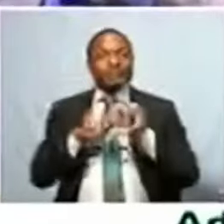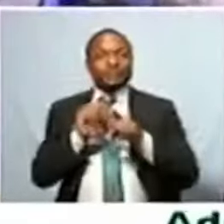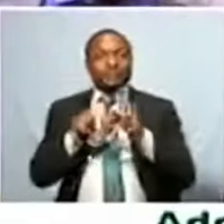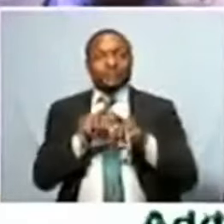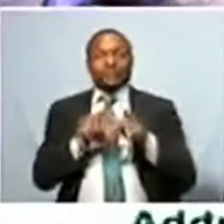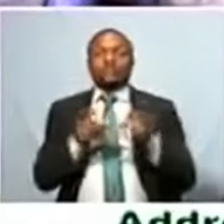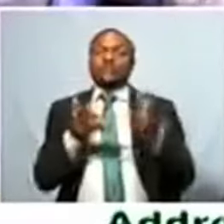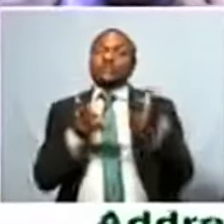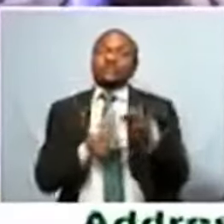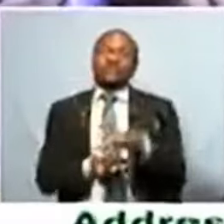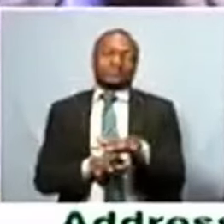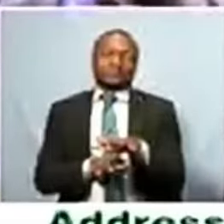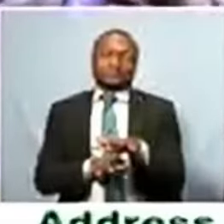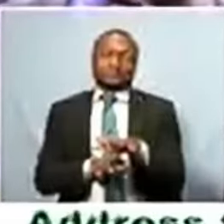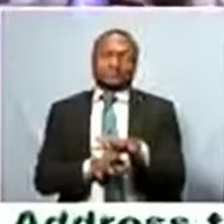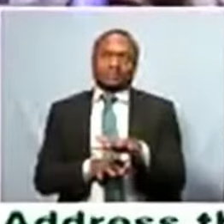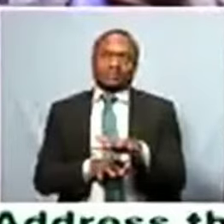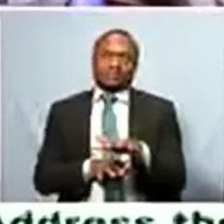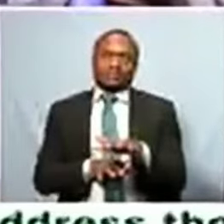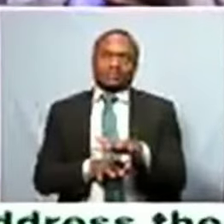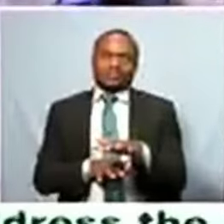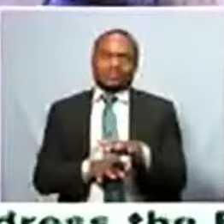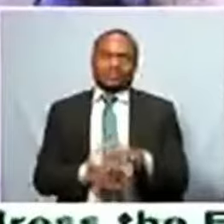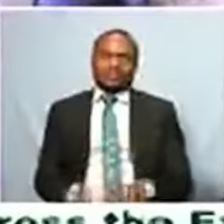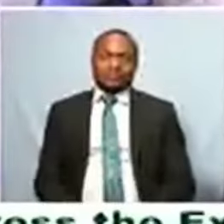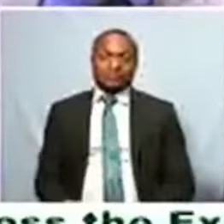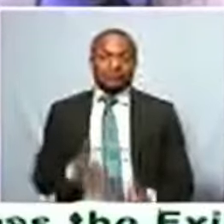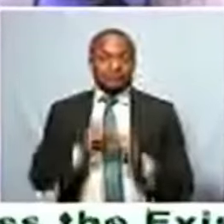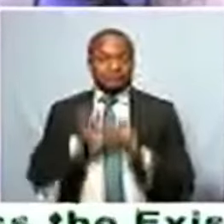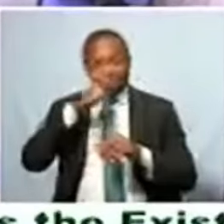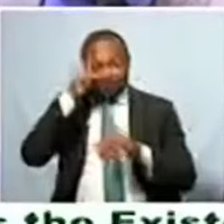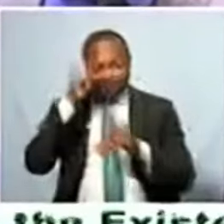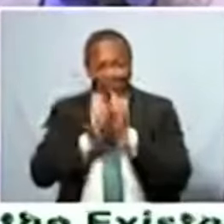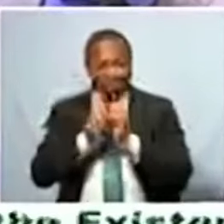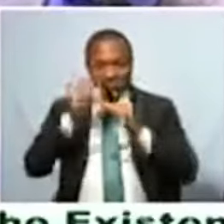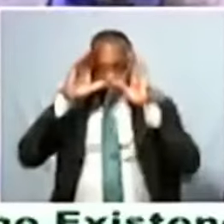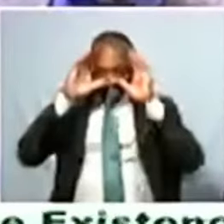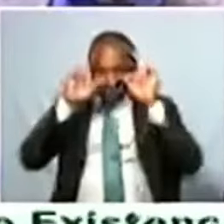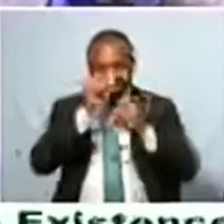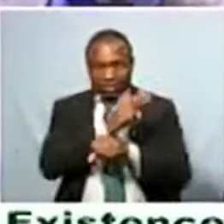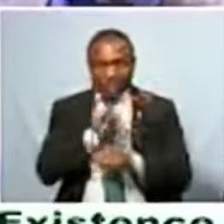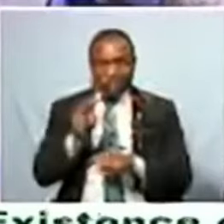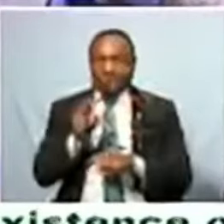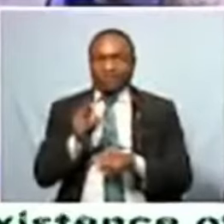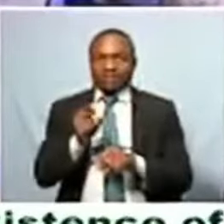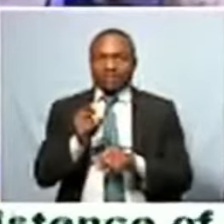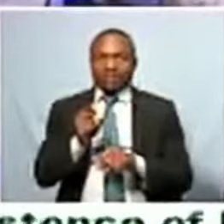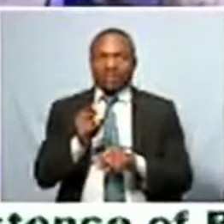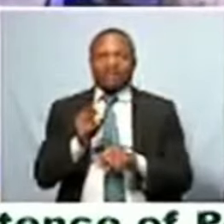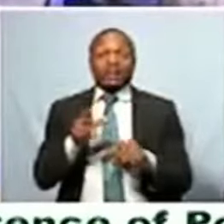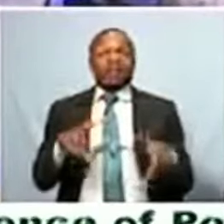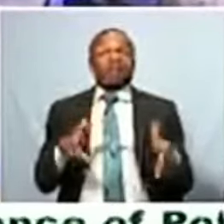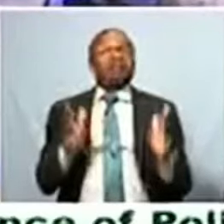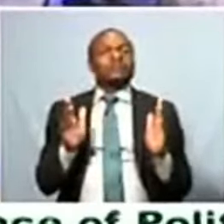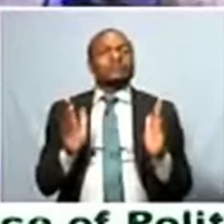would have died. But because President HH is tolerant,